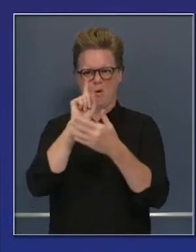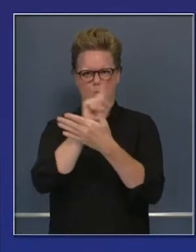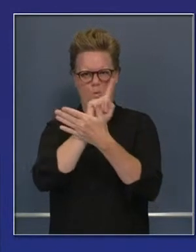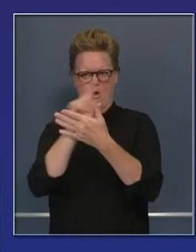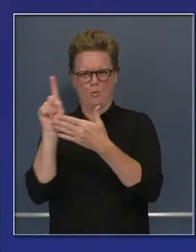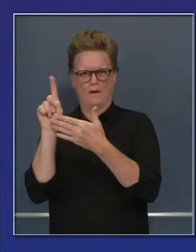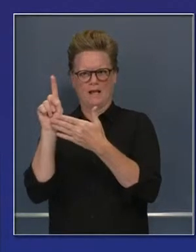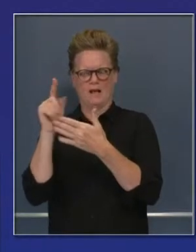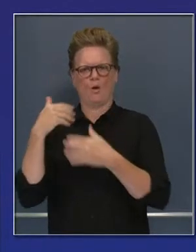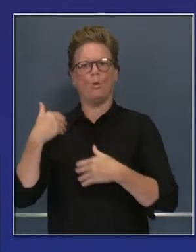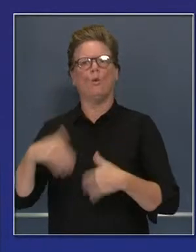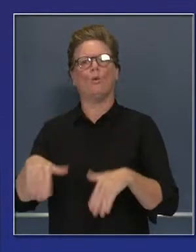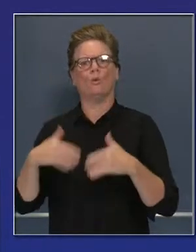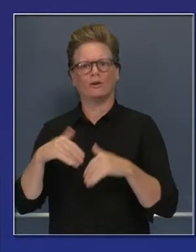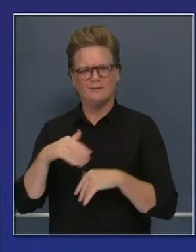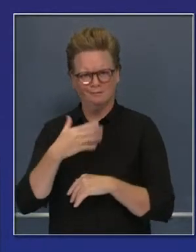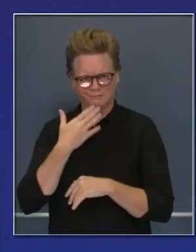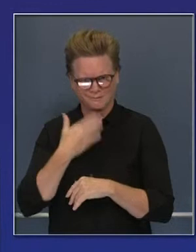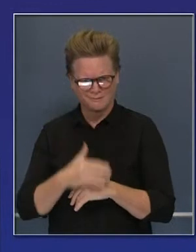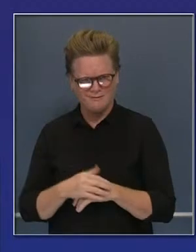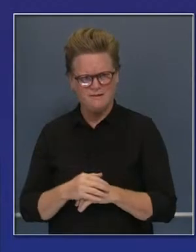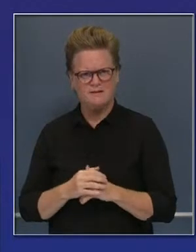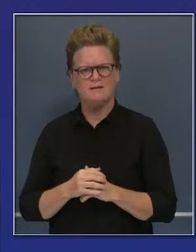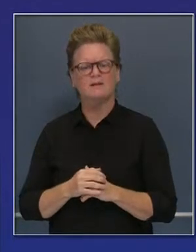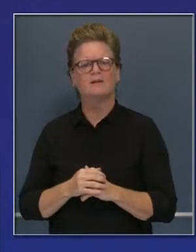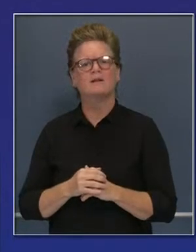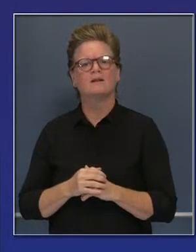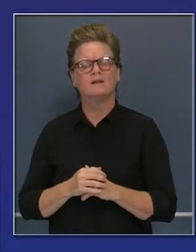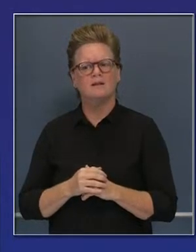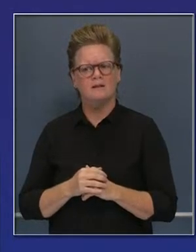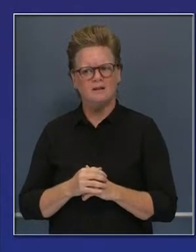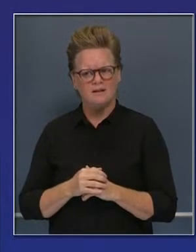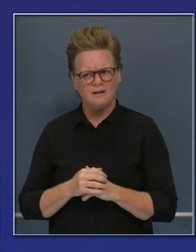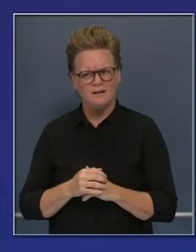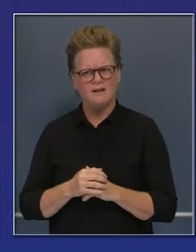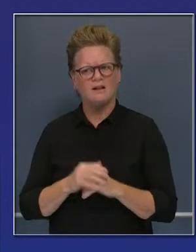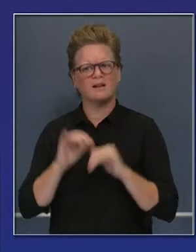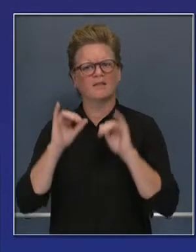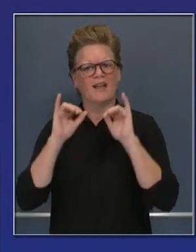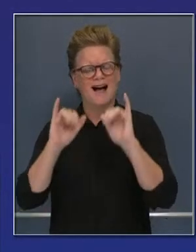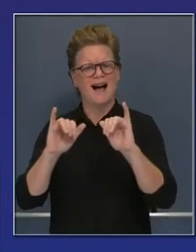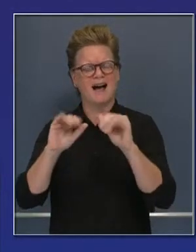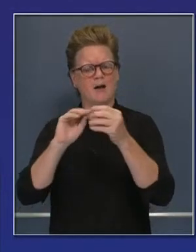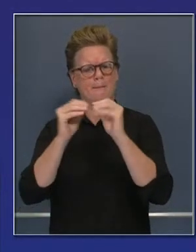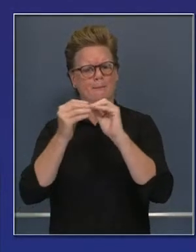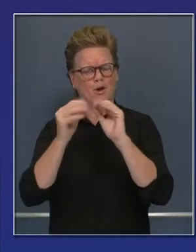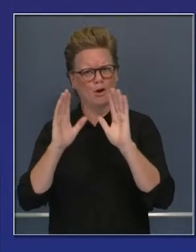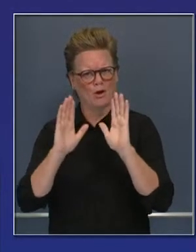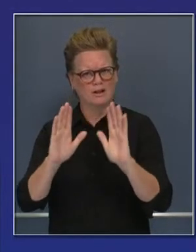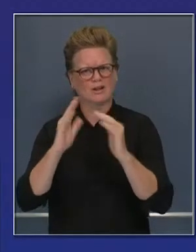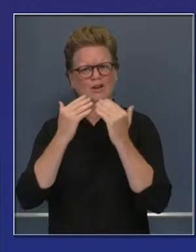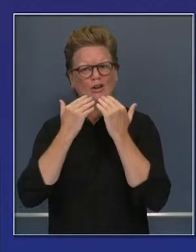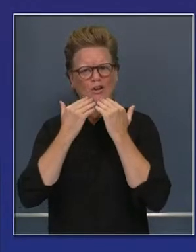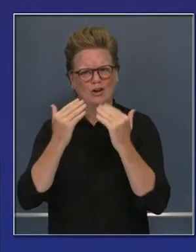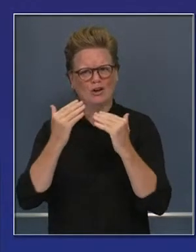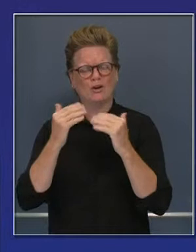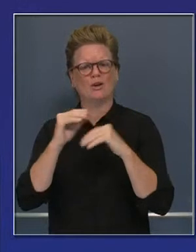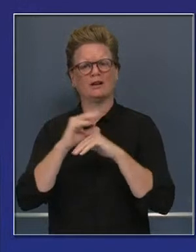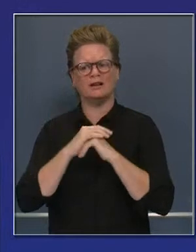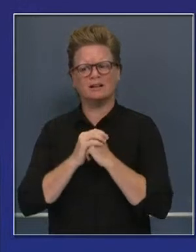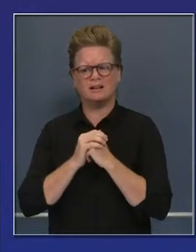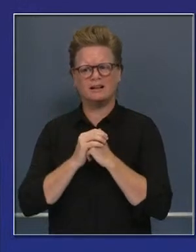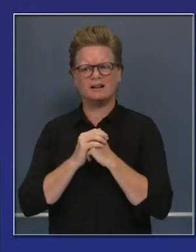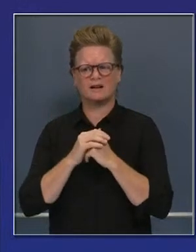positivity rate in the state of California, 14-day positivity rate of 4.3%. Again, these